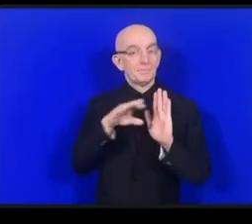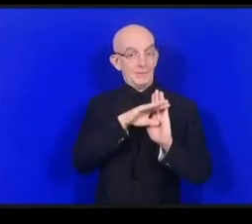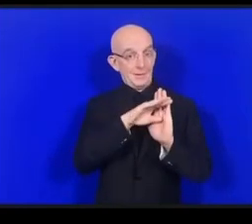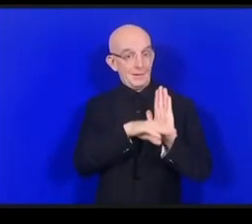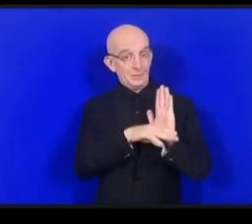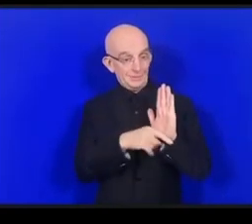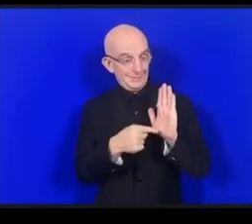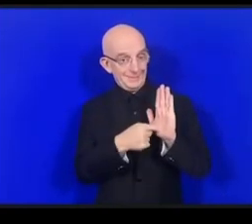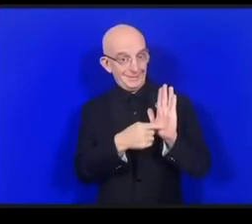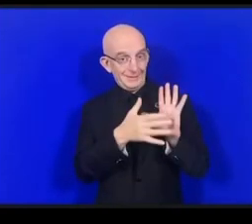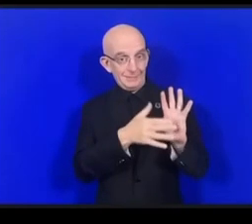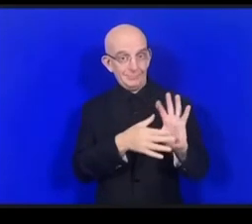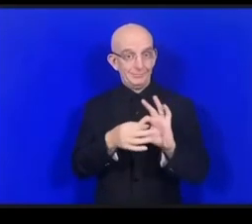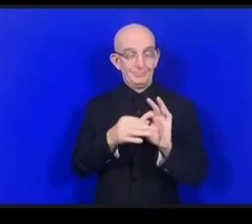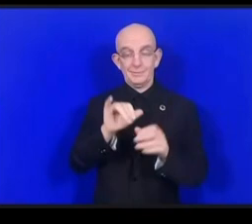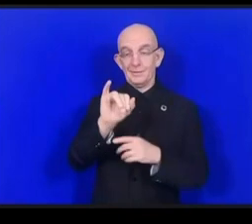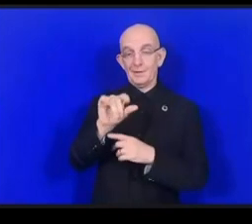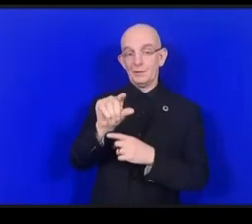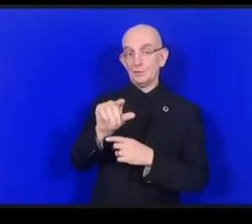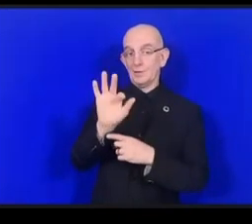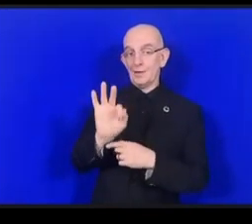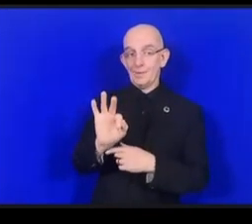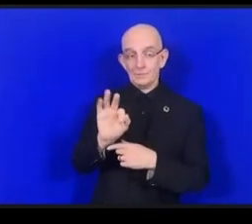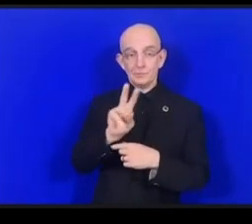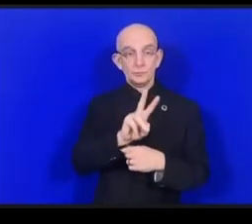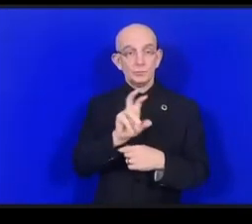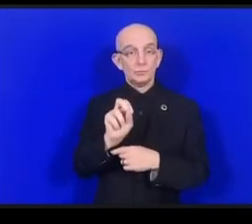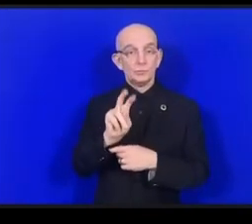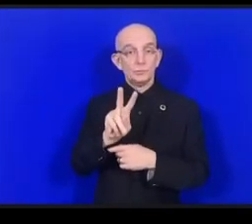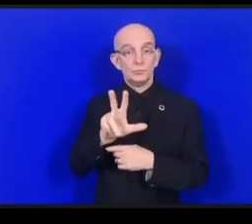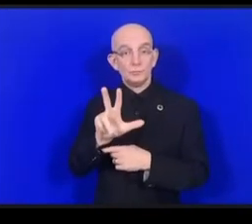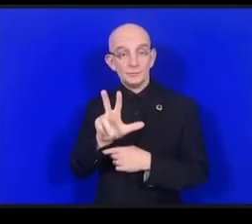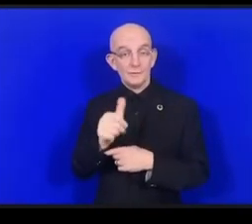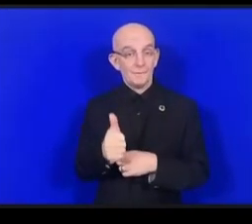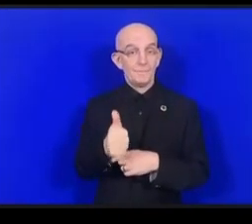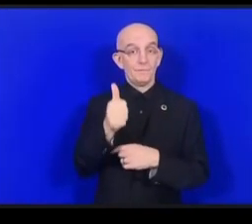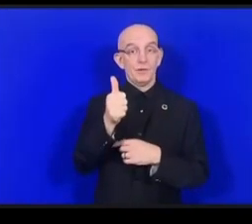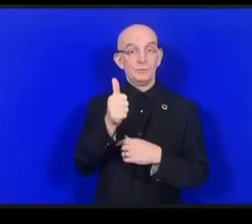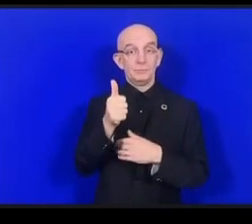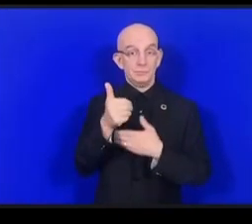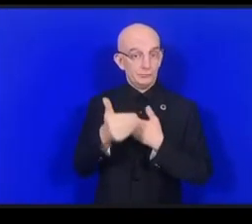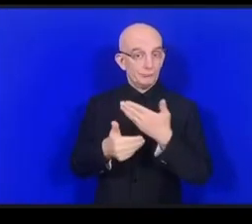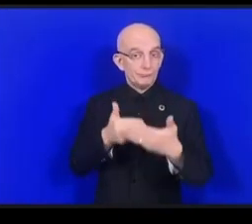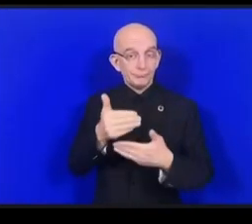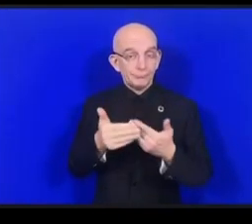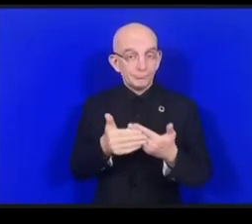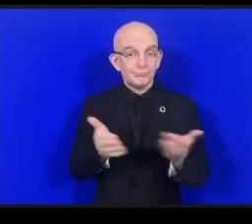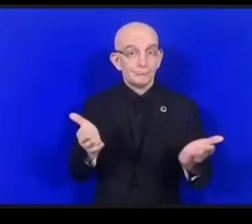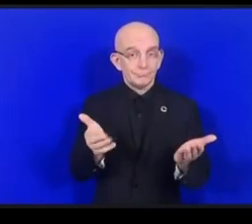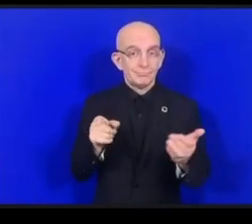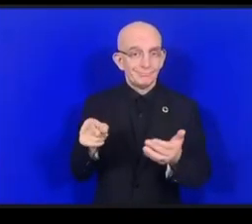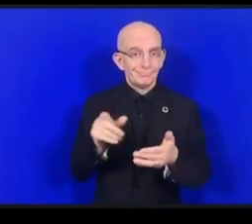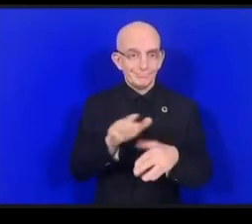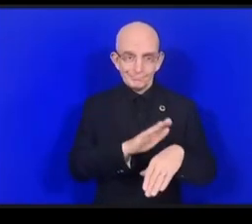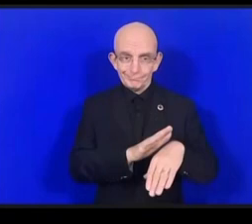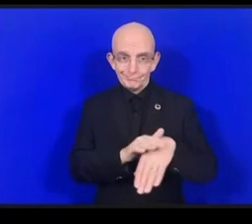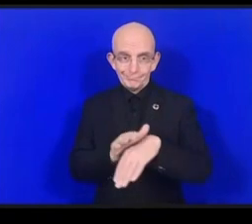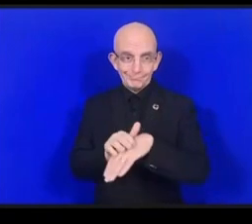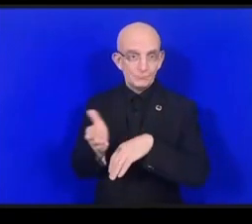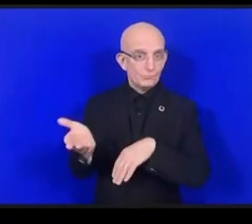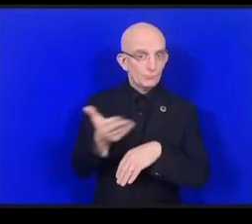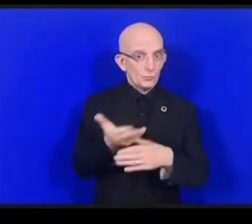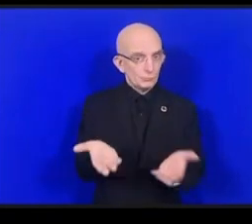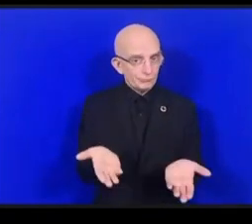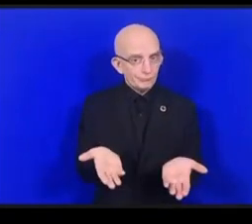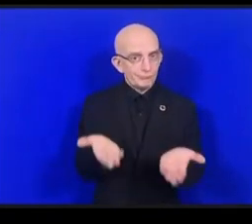for the SDGs, to enhance infrastructure and digital capabilities to bridge digital gaps